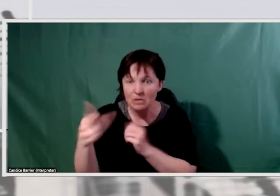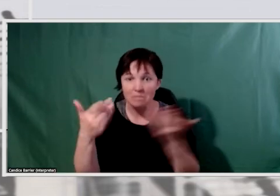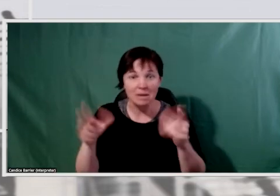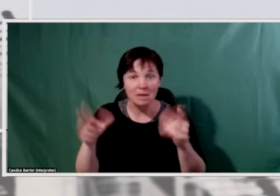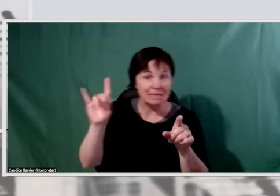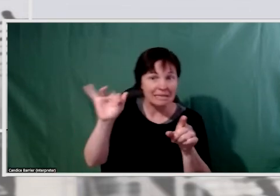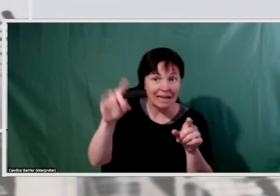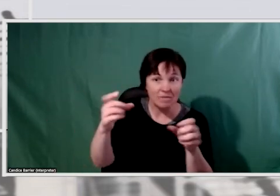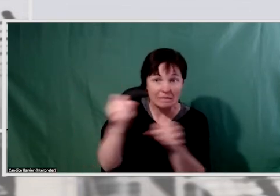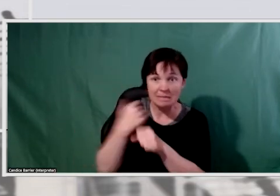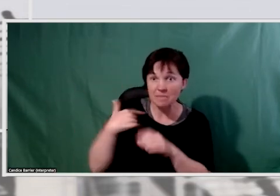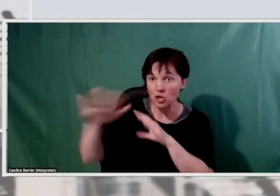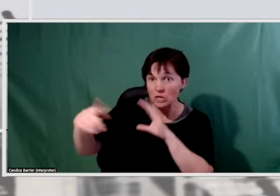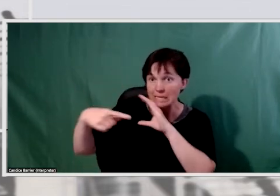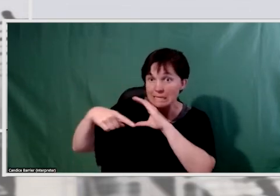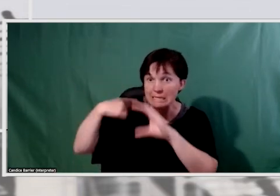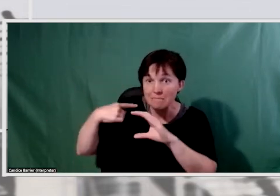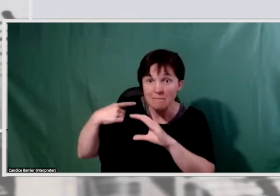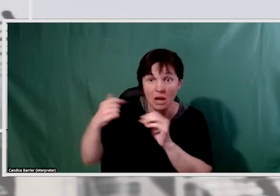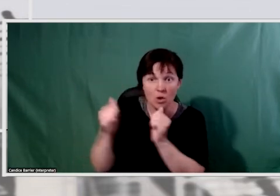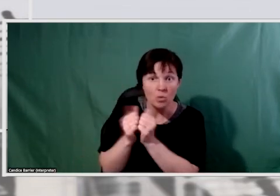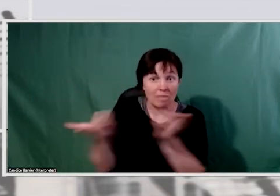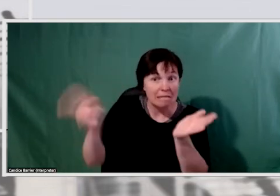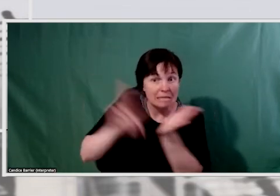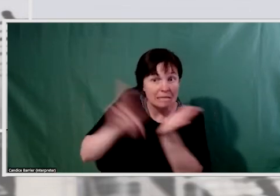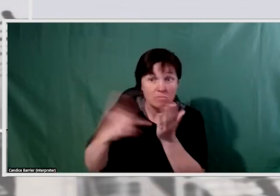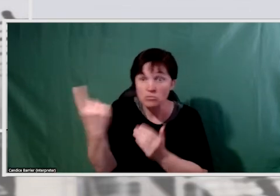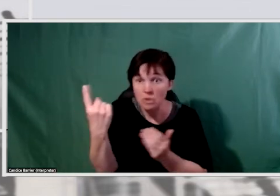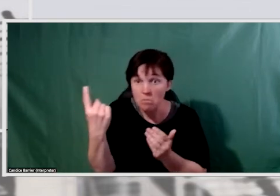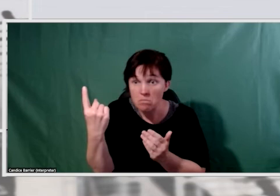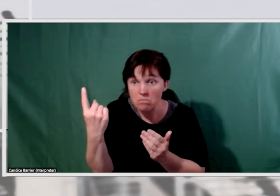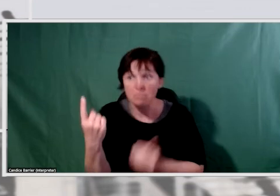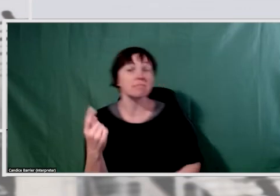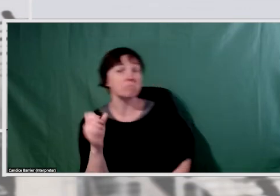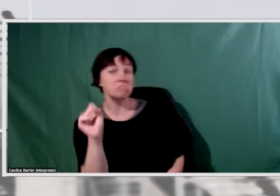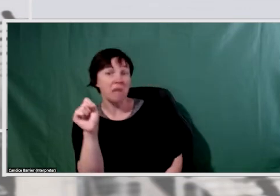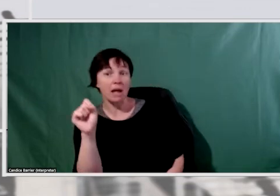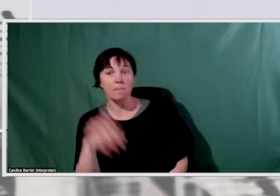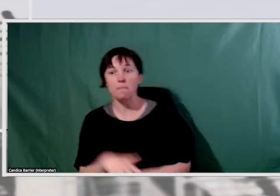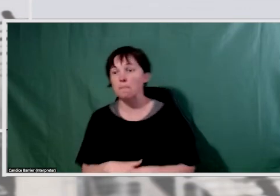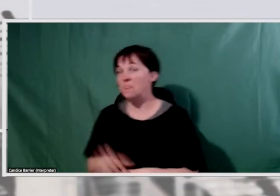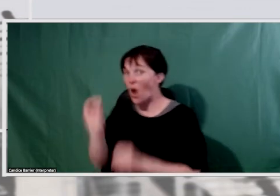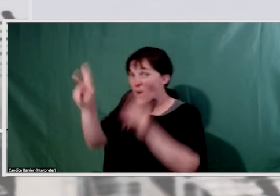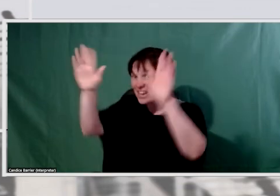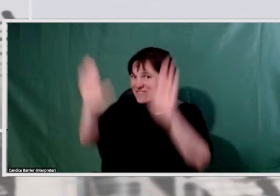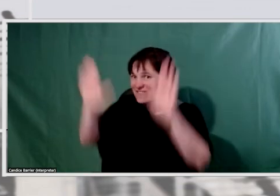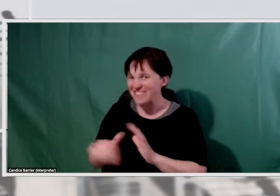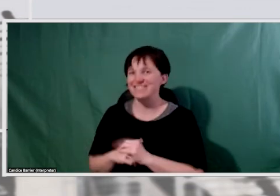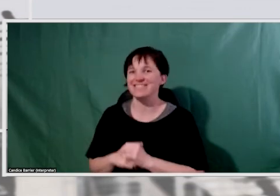her email from the sign up or something after this. Okay. Oh, okay, great.